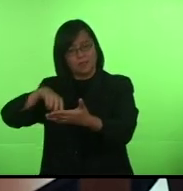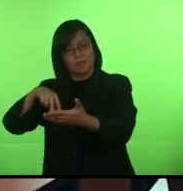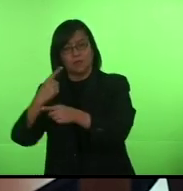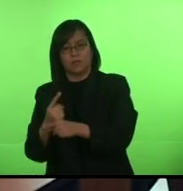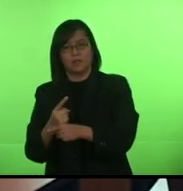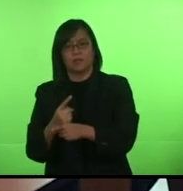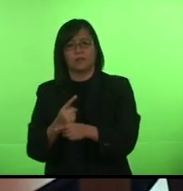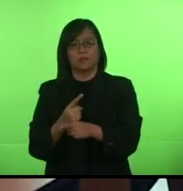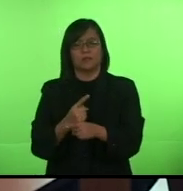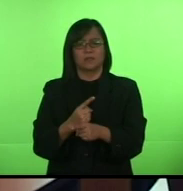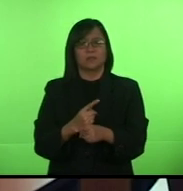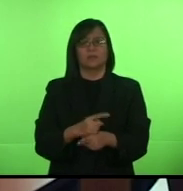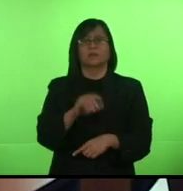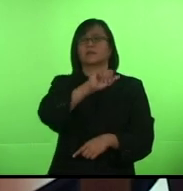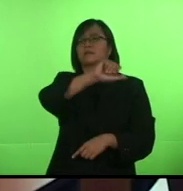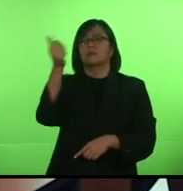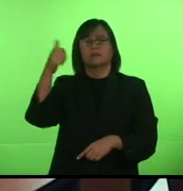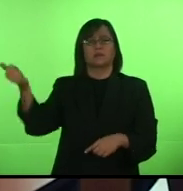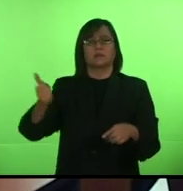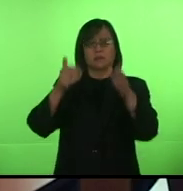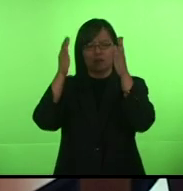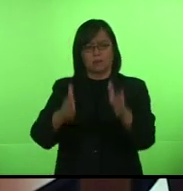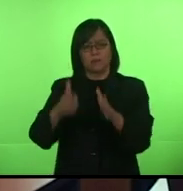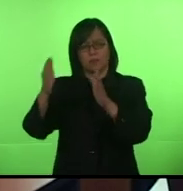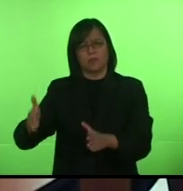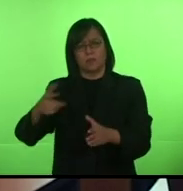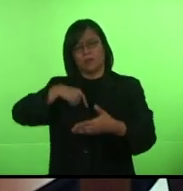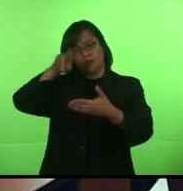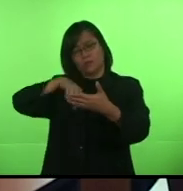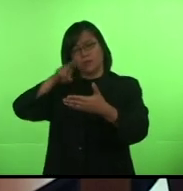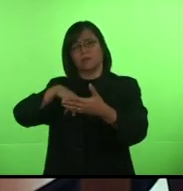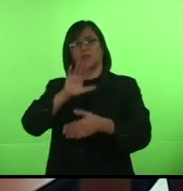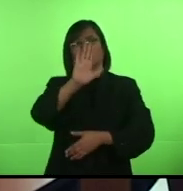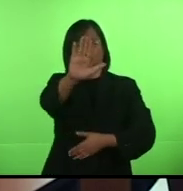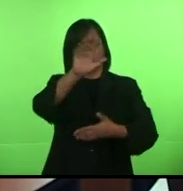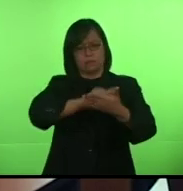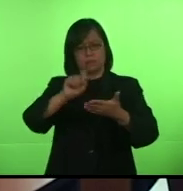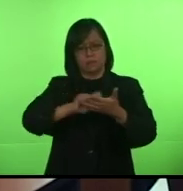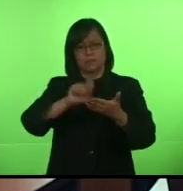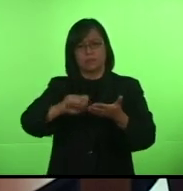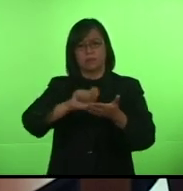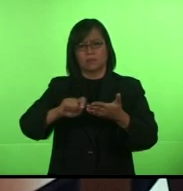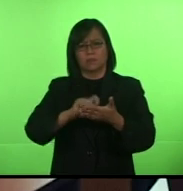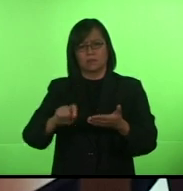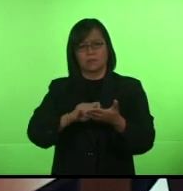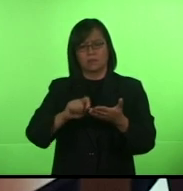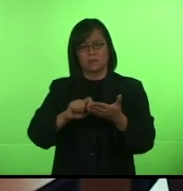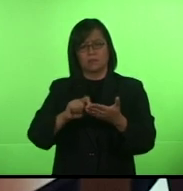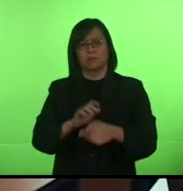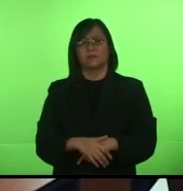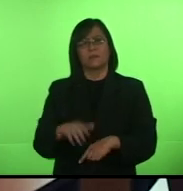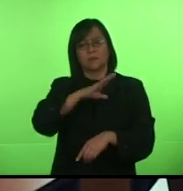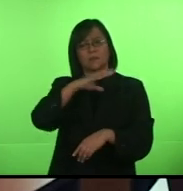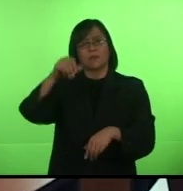So, other people are reading your written materials. So, always remember that if you have